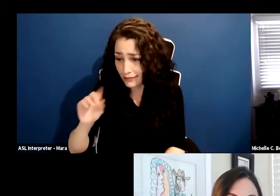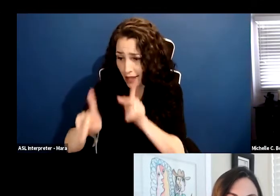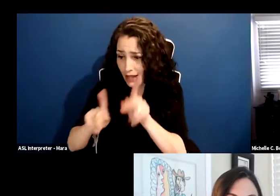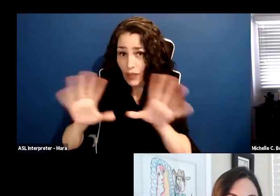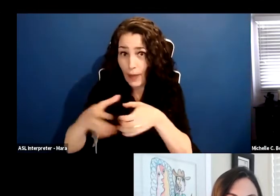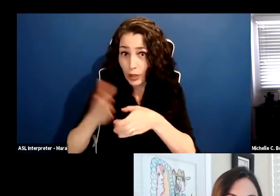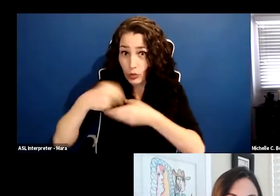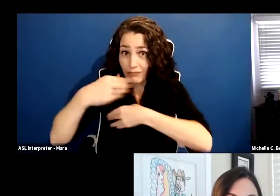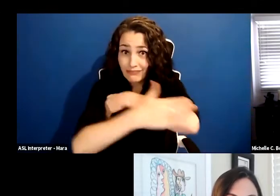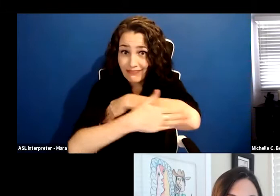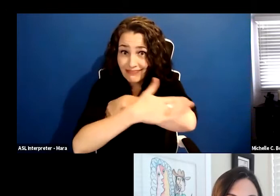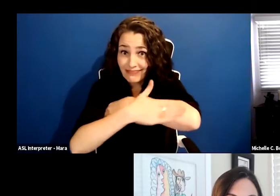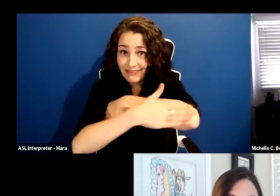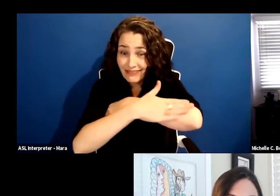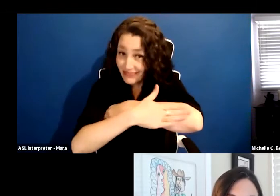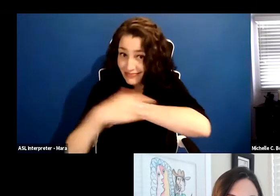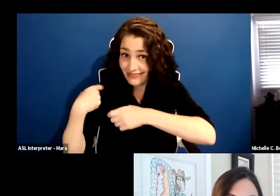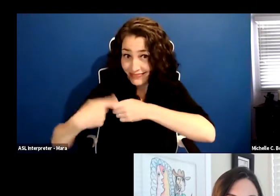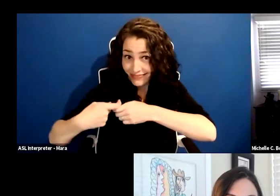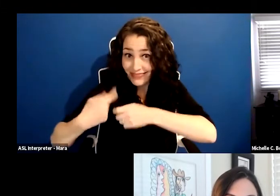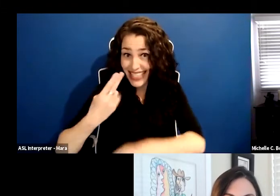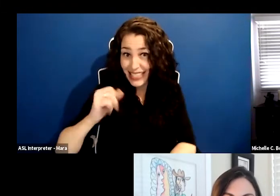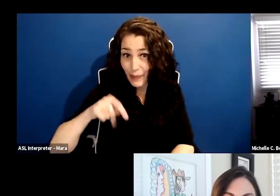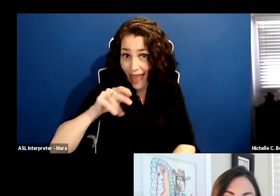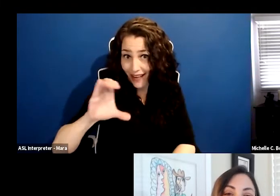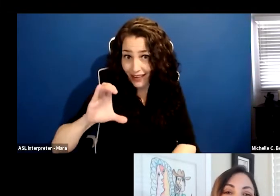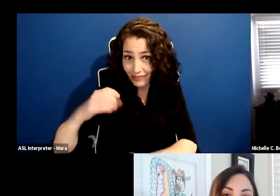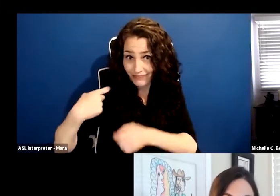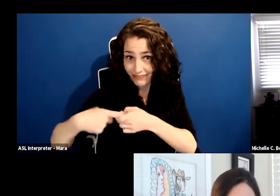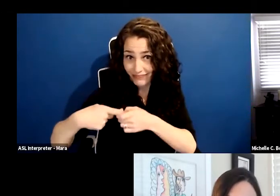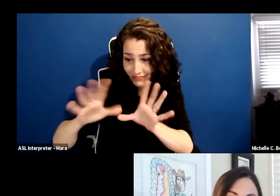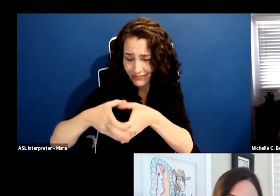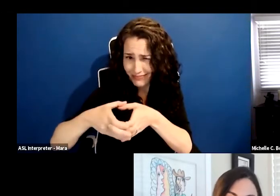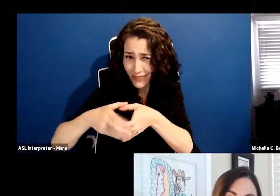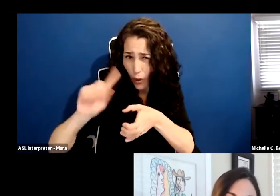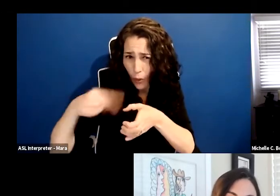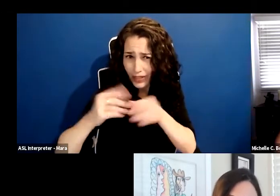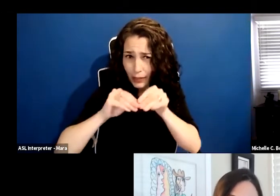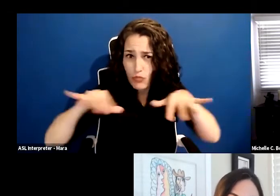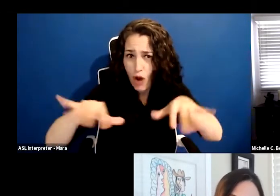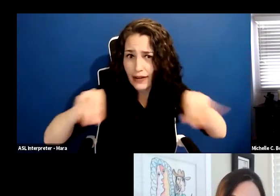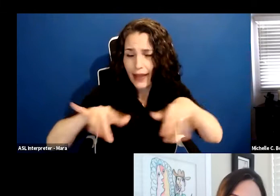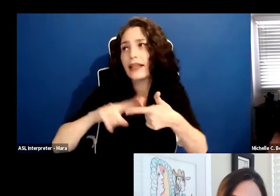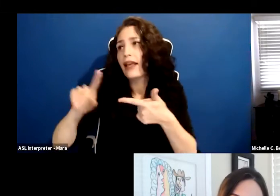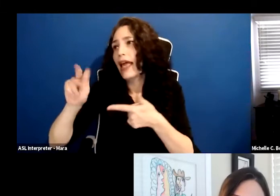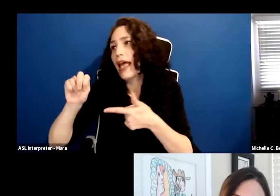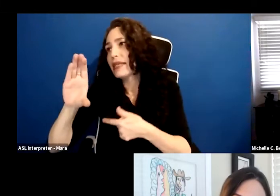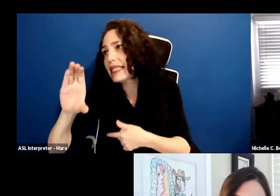in the country are Hispanics, and only in broadcast television, so NBC,